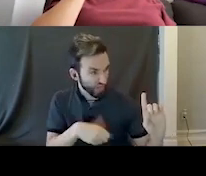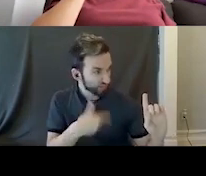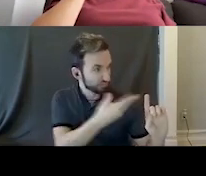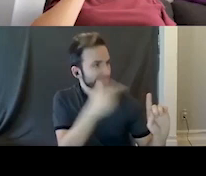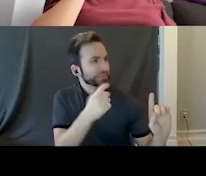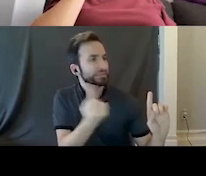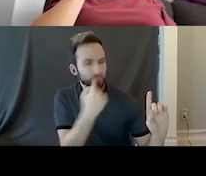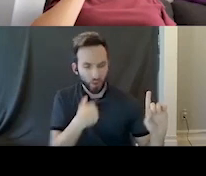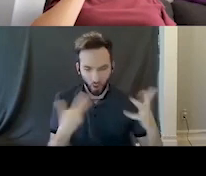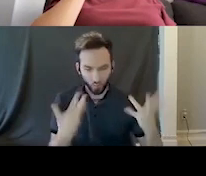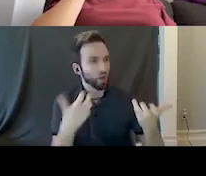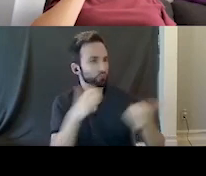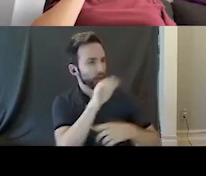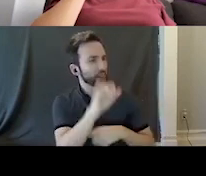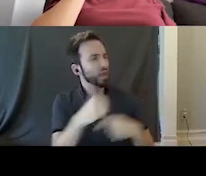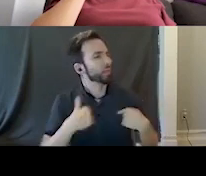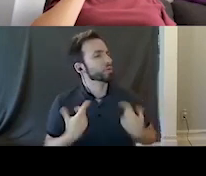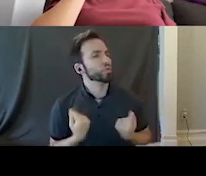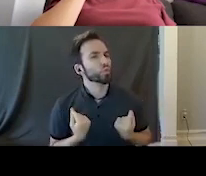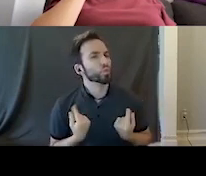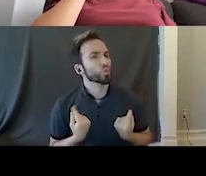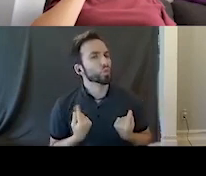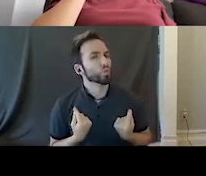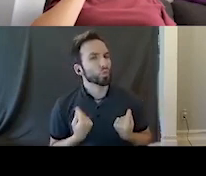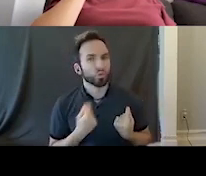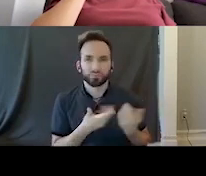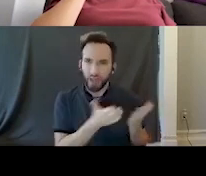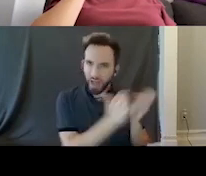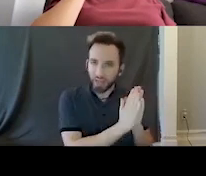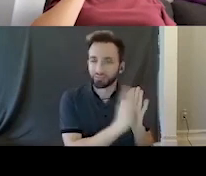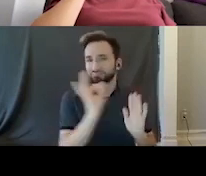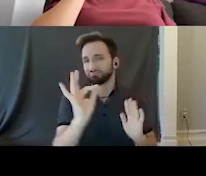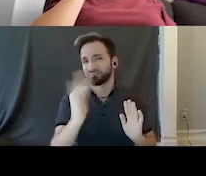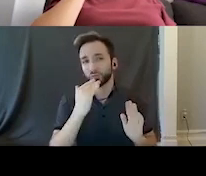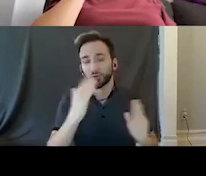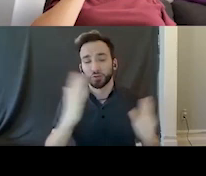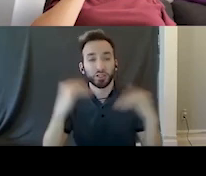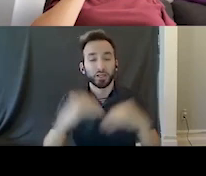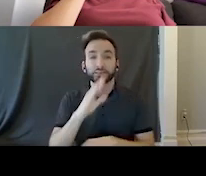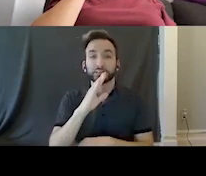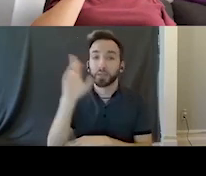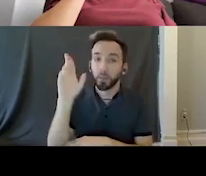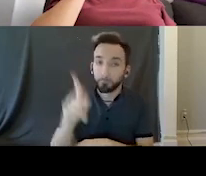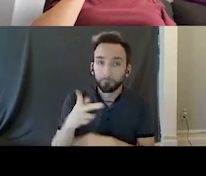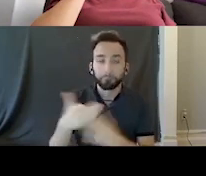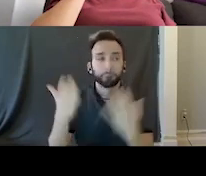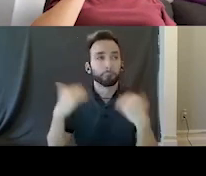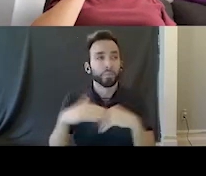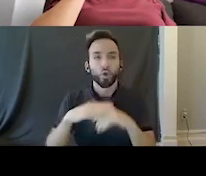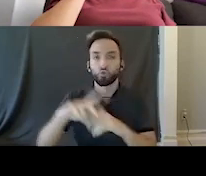want to be an ally. What can I do? That's amazing. Speak up, report it to your administration for